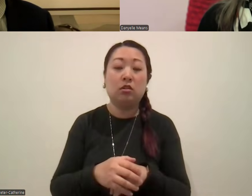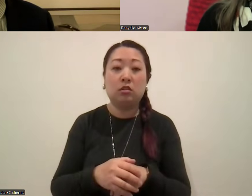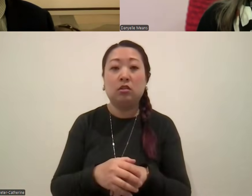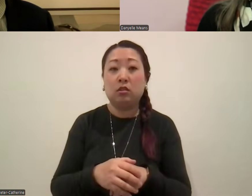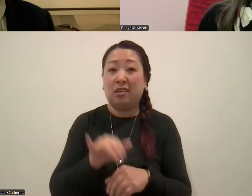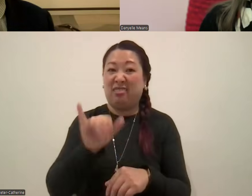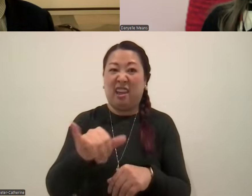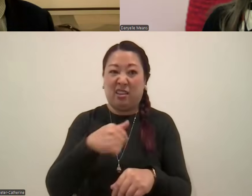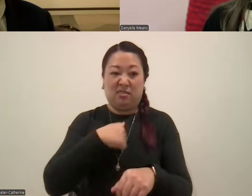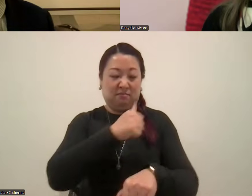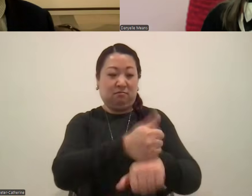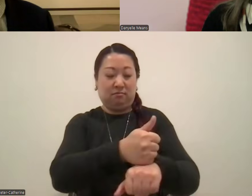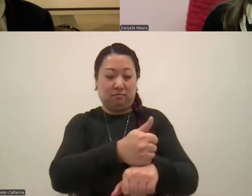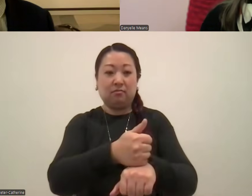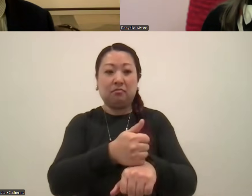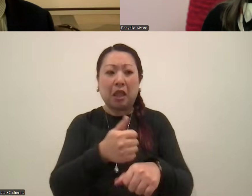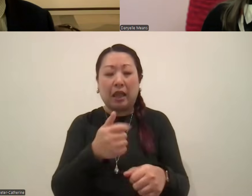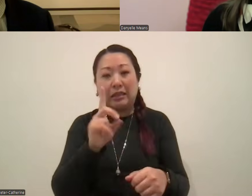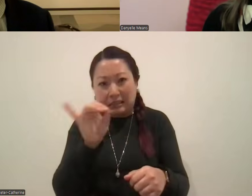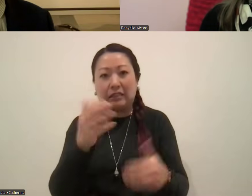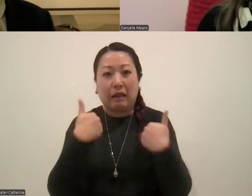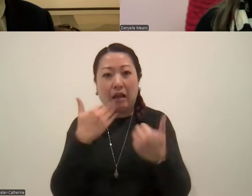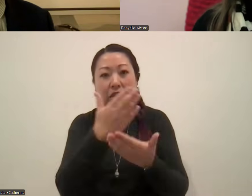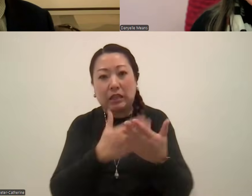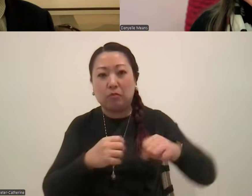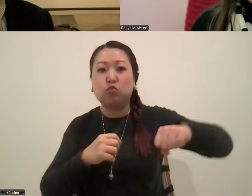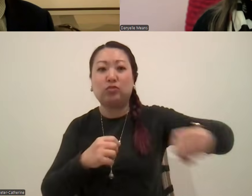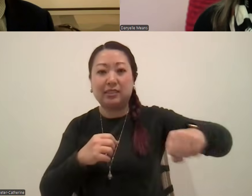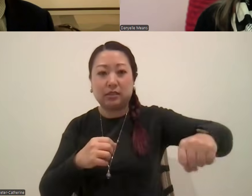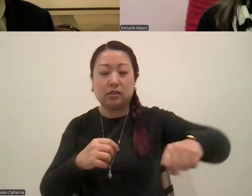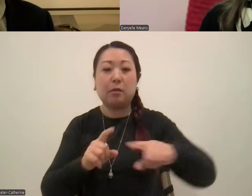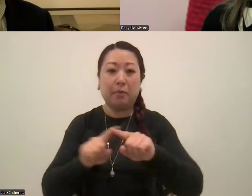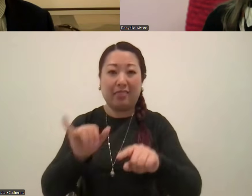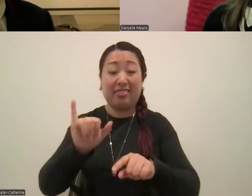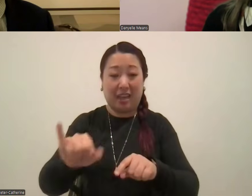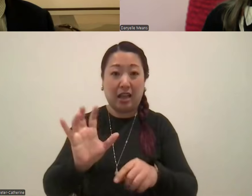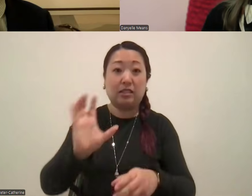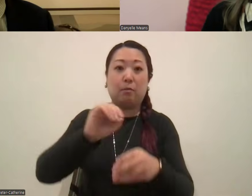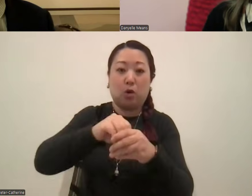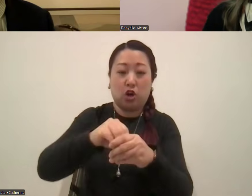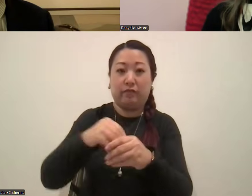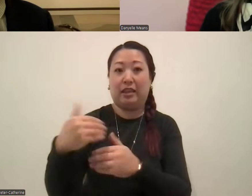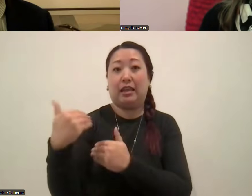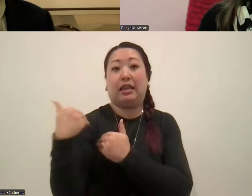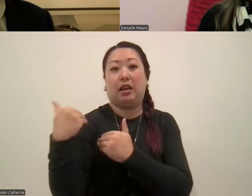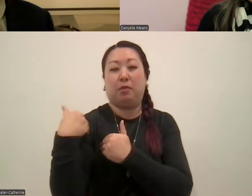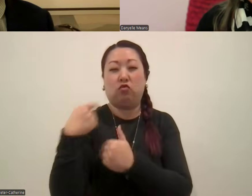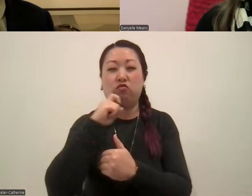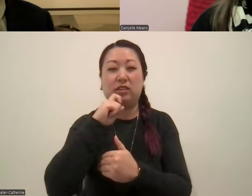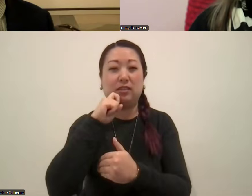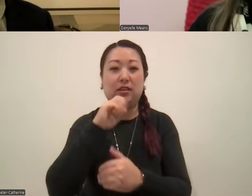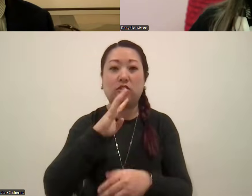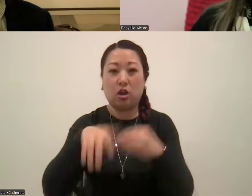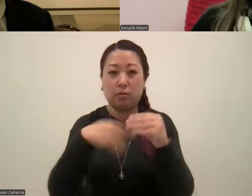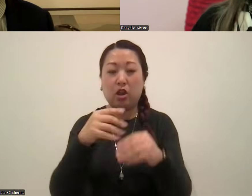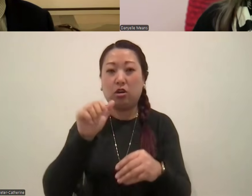resistance. And I think that's part of the accountability that I talked about, is that as